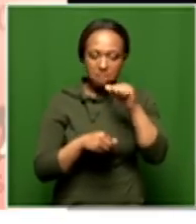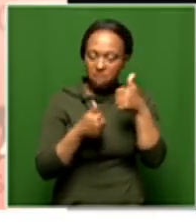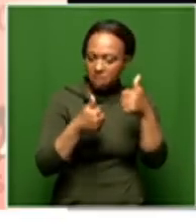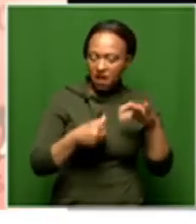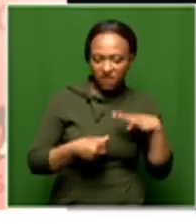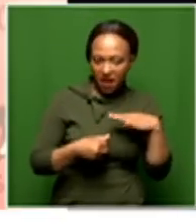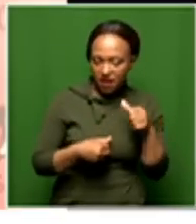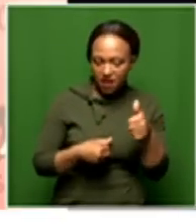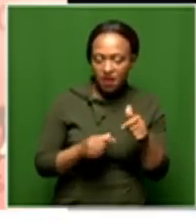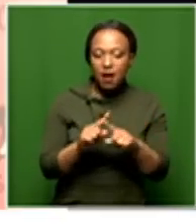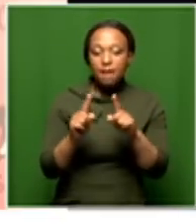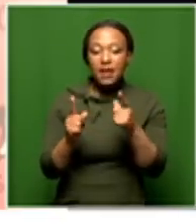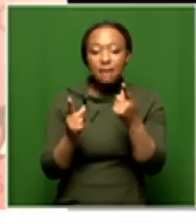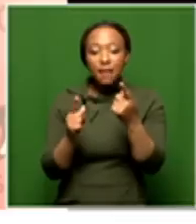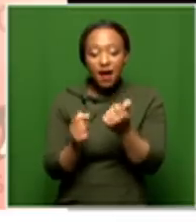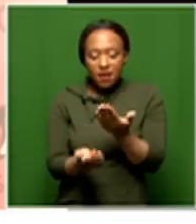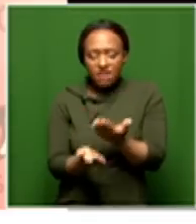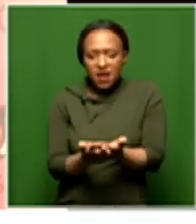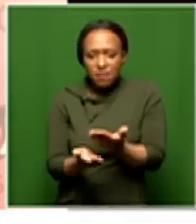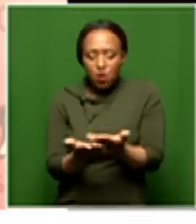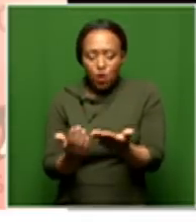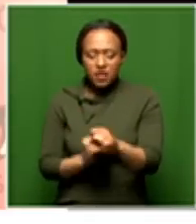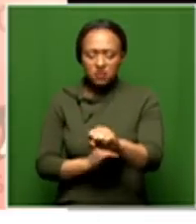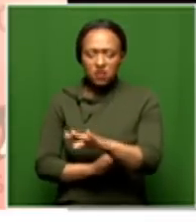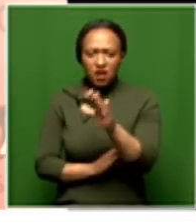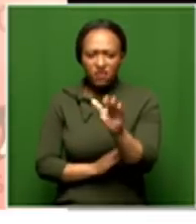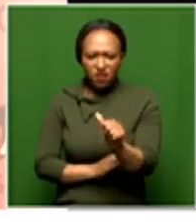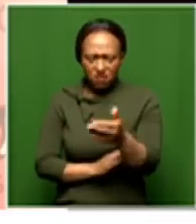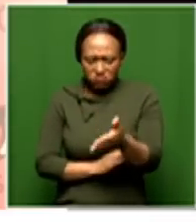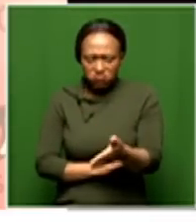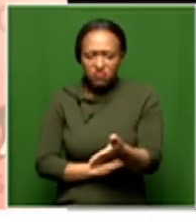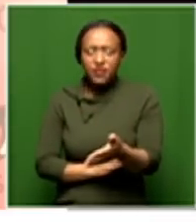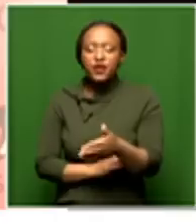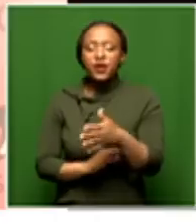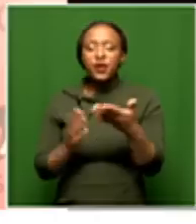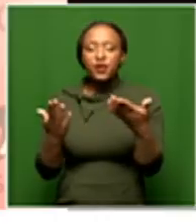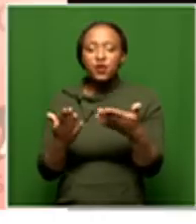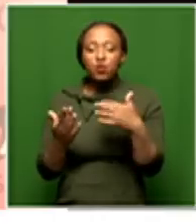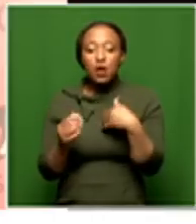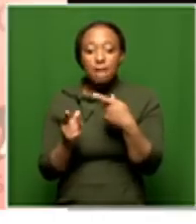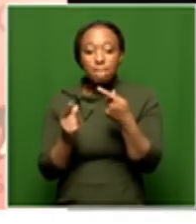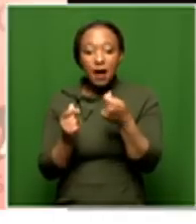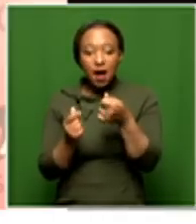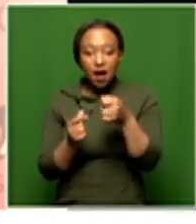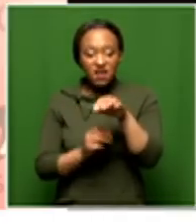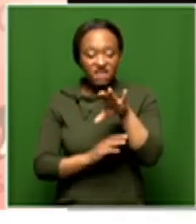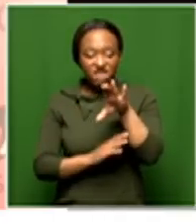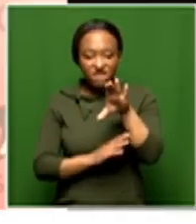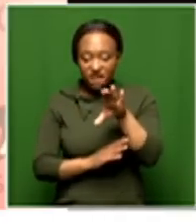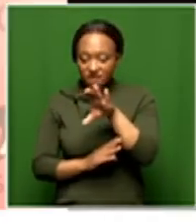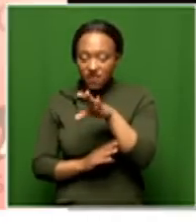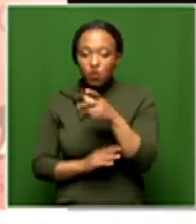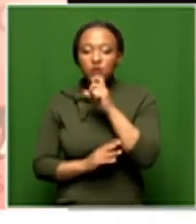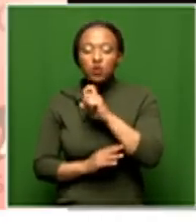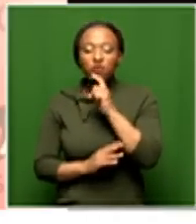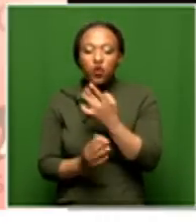That those monies are available in South Africa in big amounts that can be utilized for the resuscitation